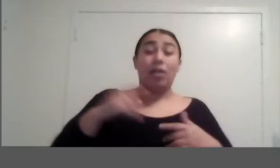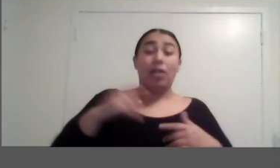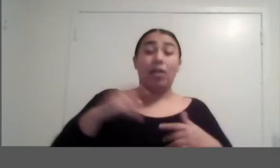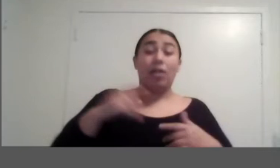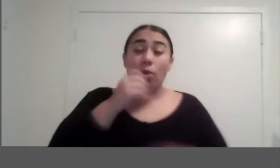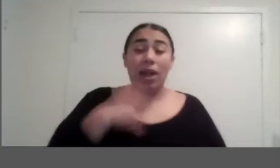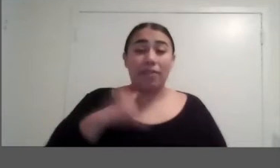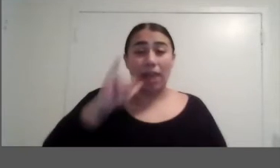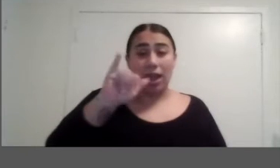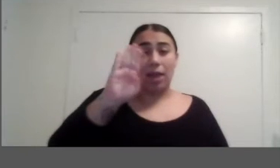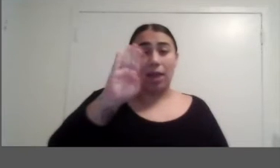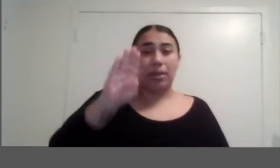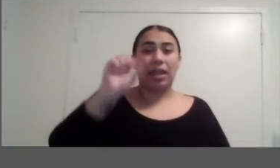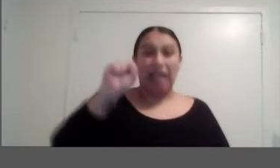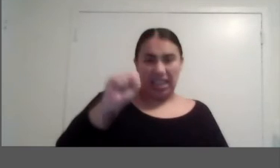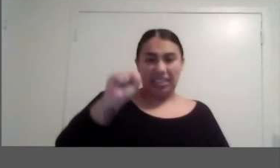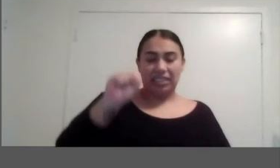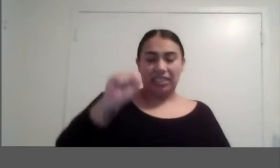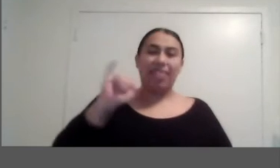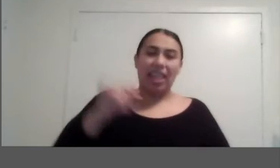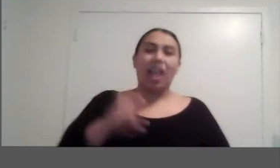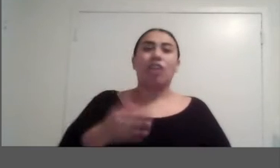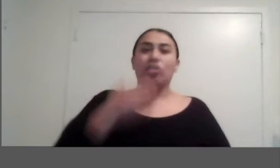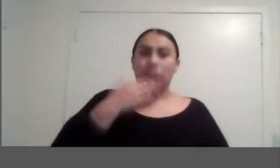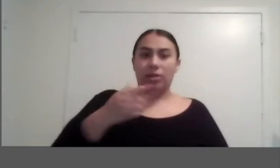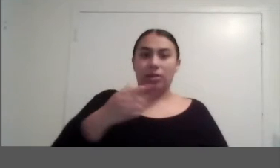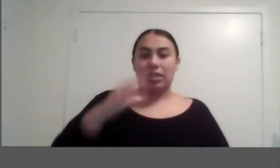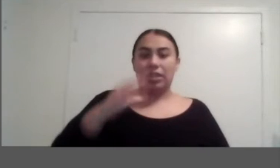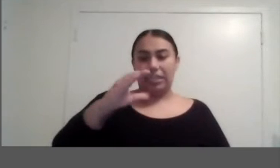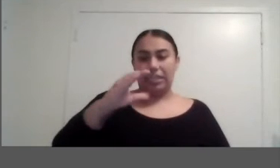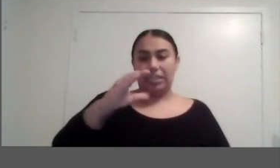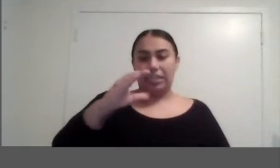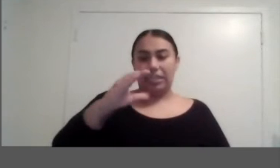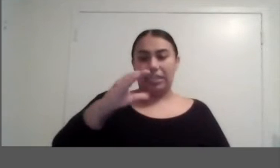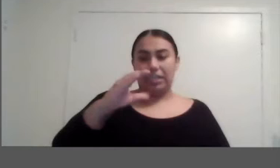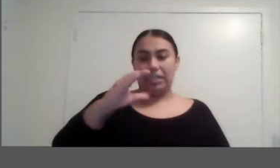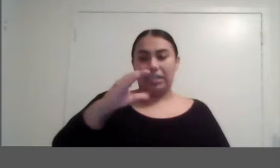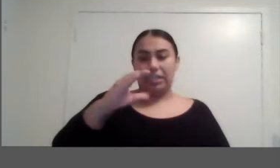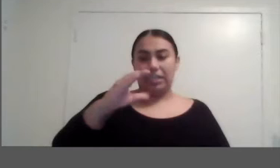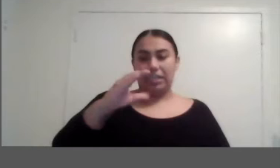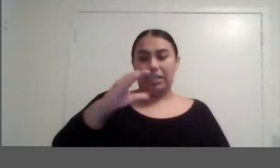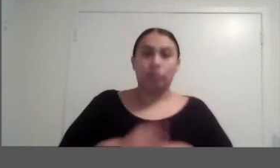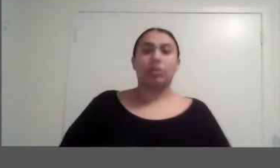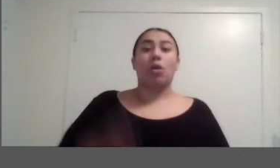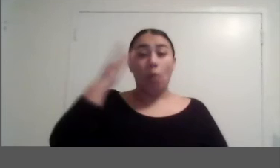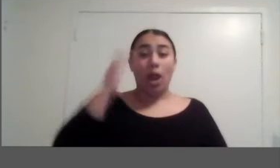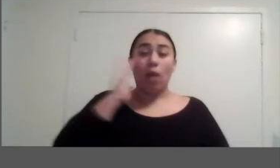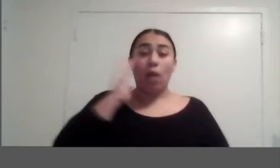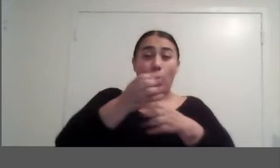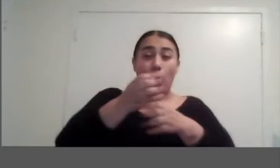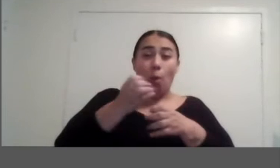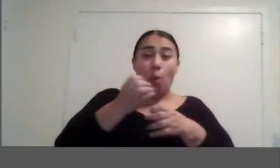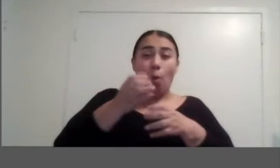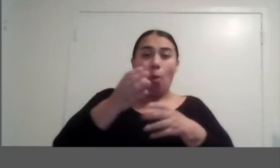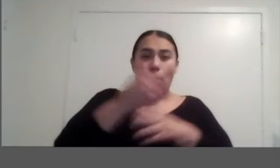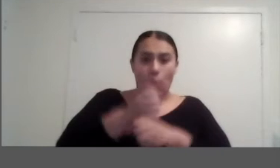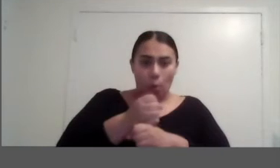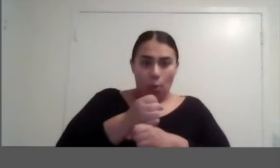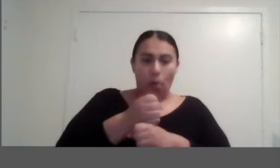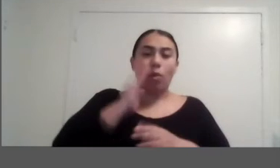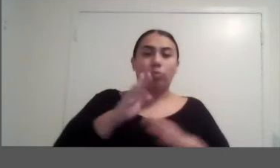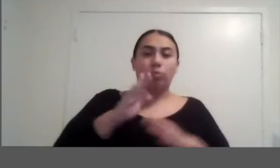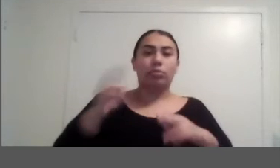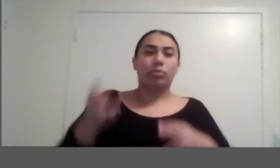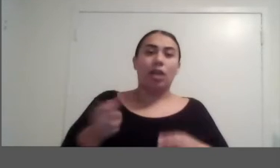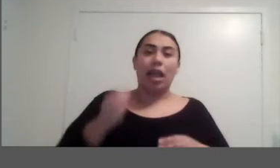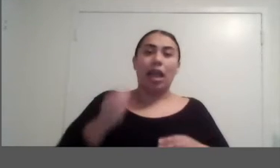suffering from IBS or inflammatory bowel syndrome or disease. For the gastrointestinal system, we recommend